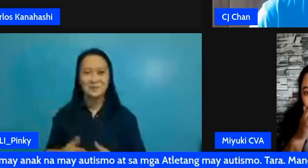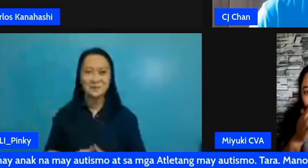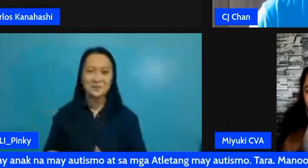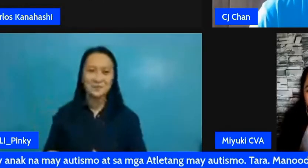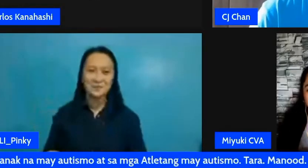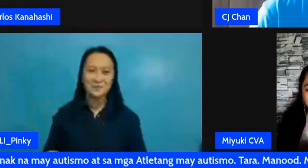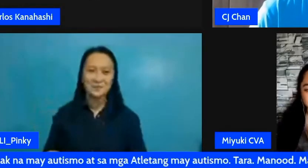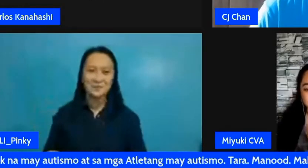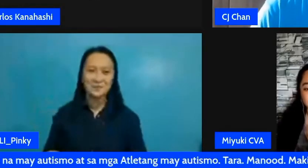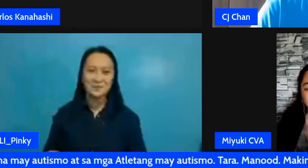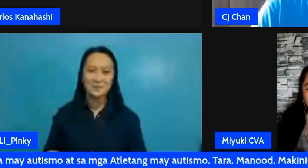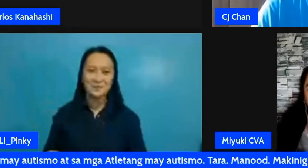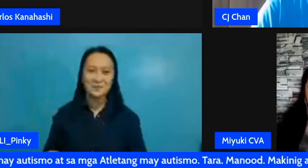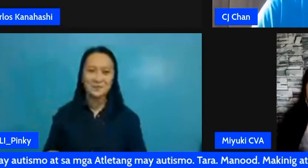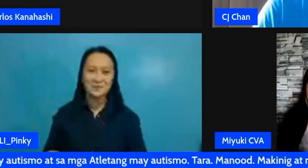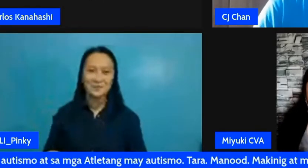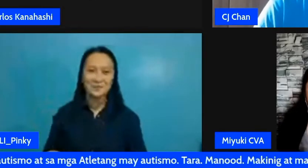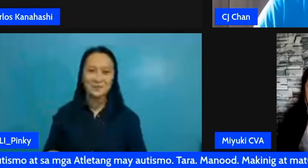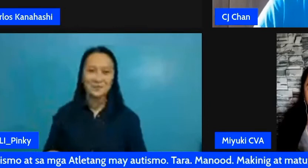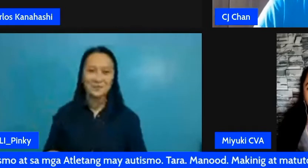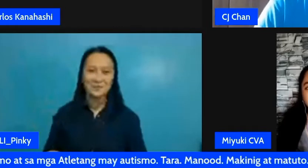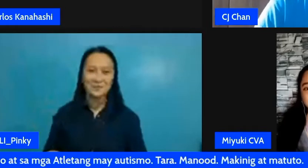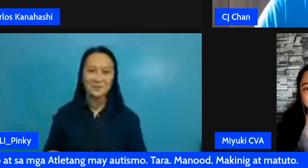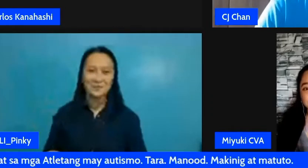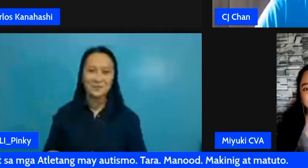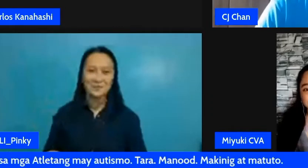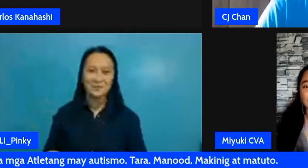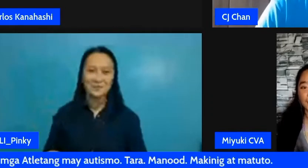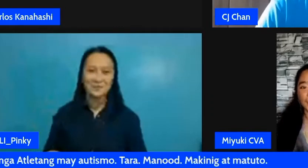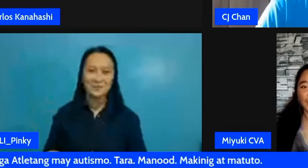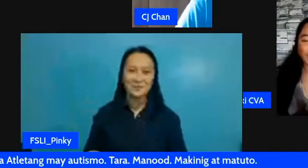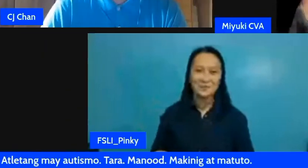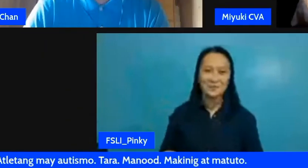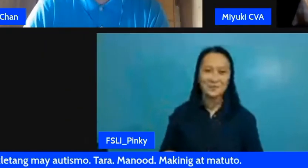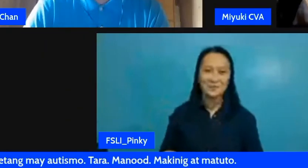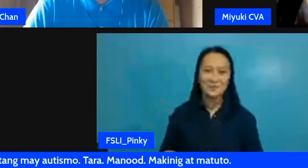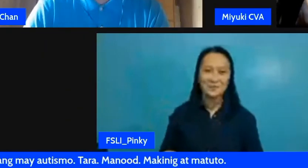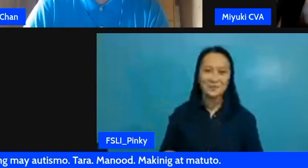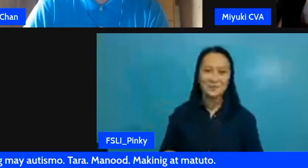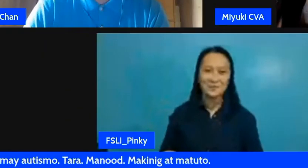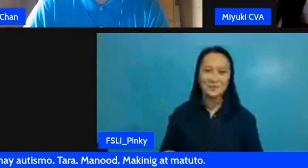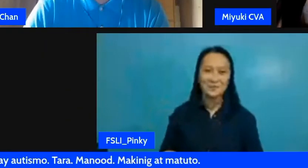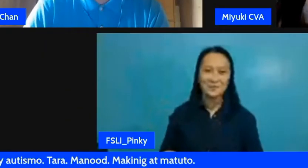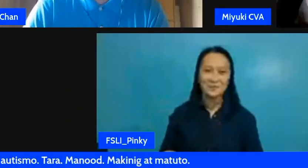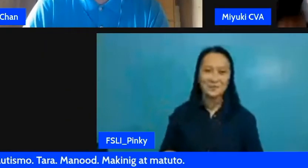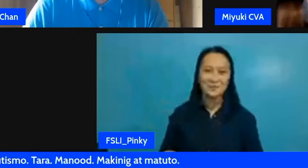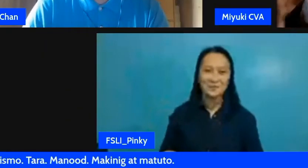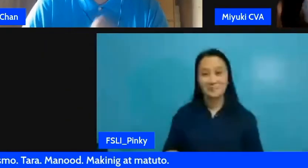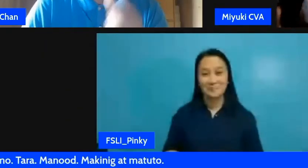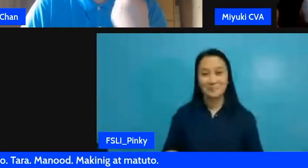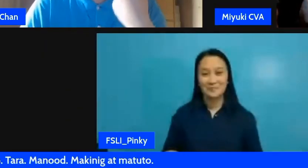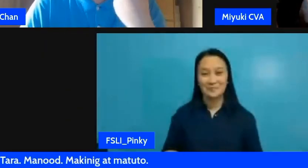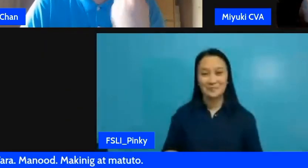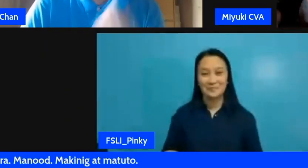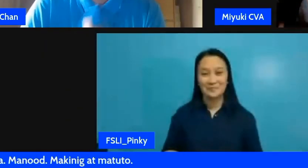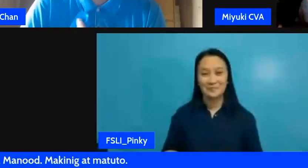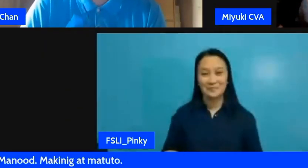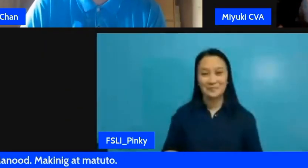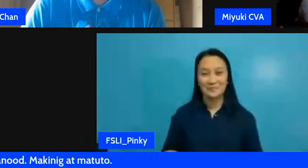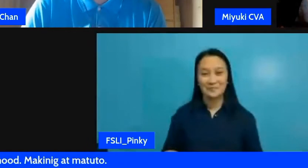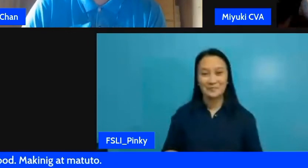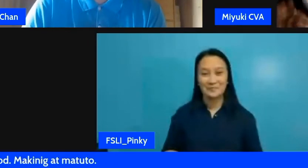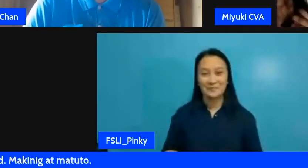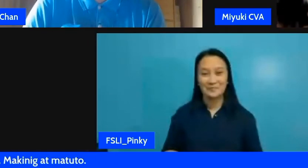that is absolutely so kung sa first video nakita natin